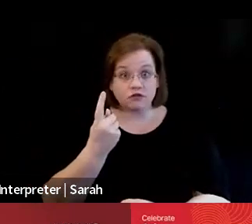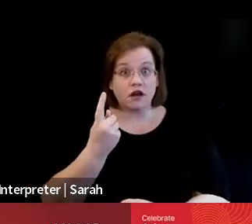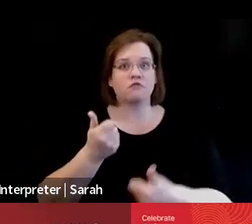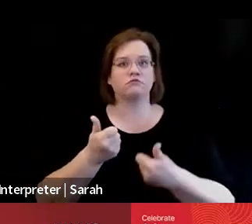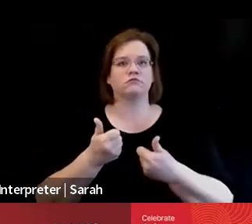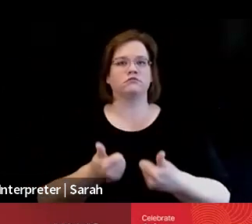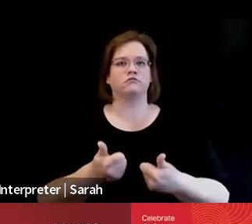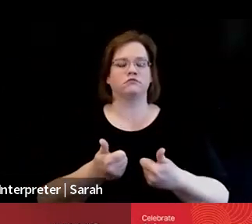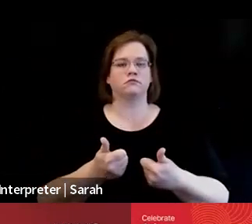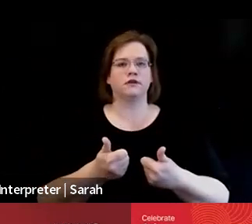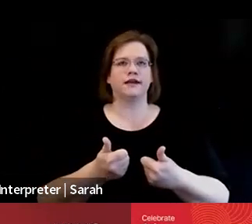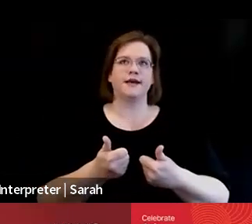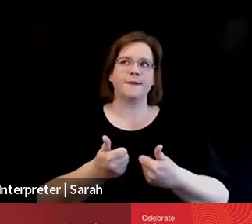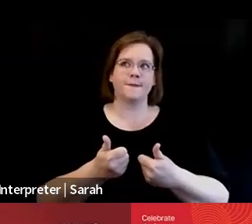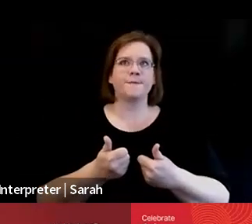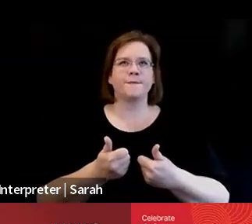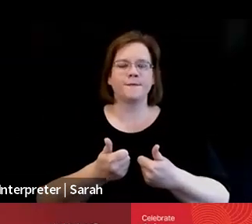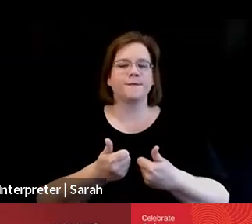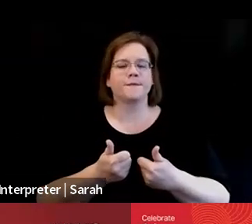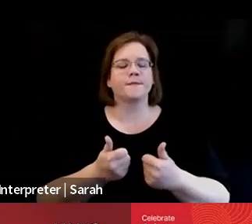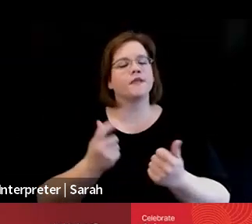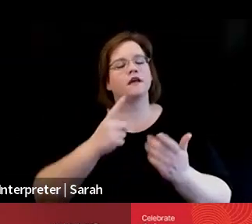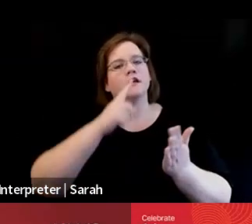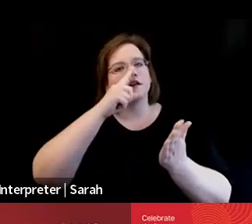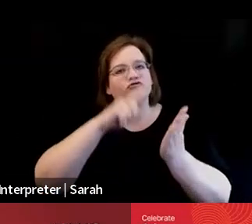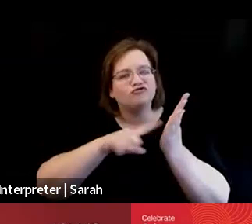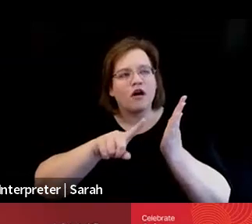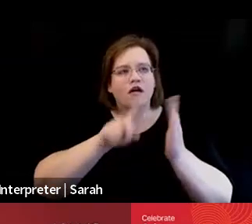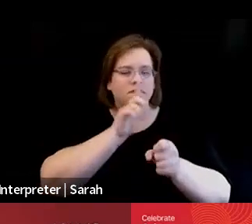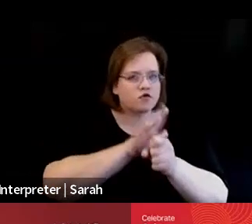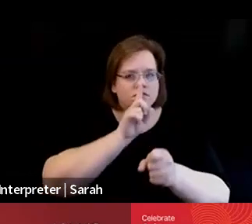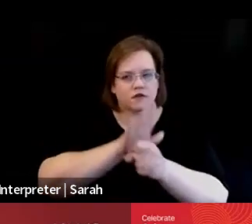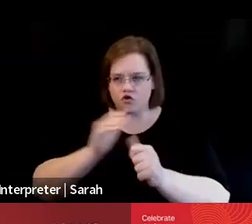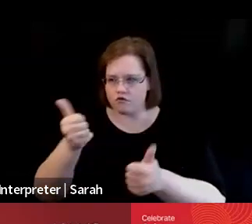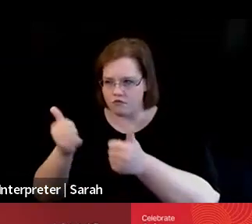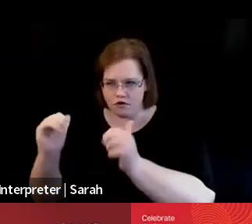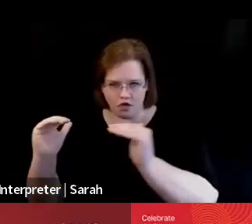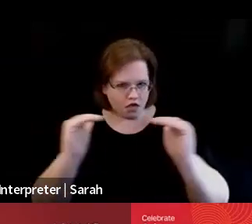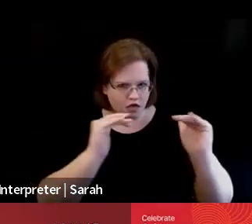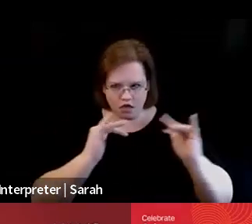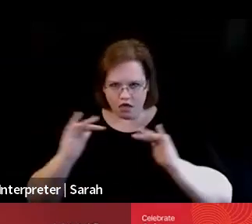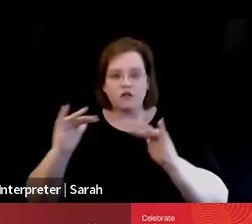So it's kind of a checks and balances for everybody in the room. So I just